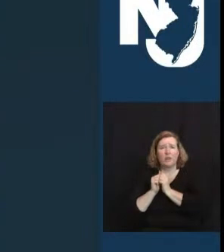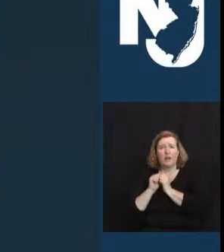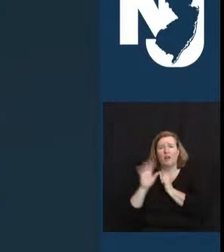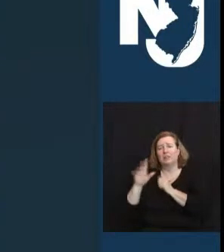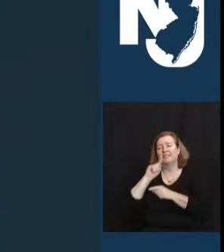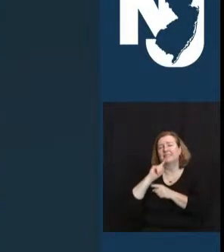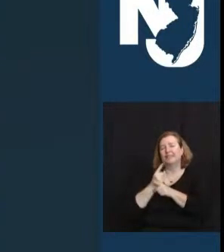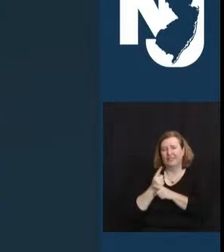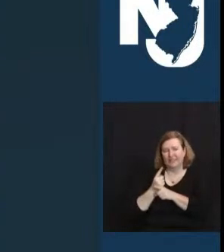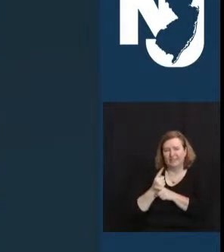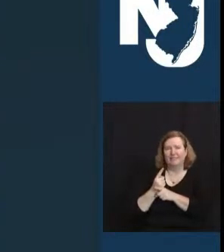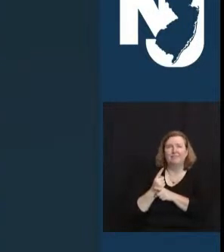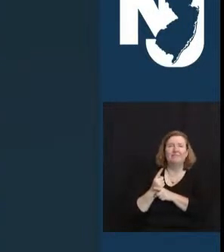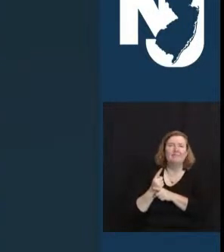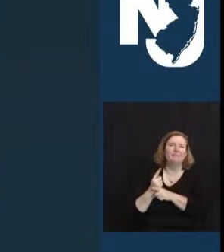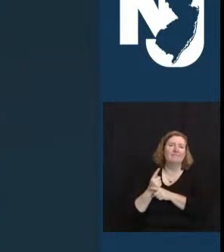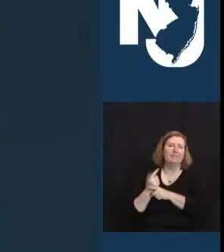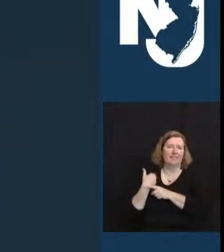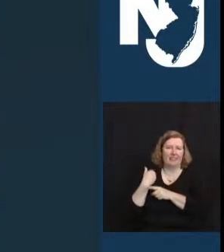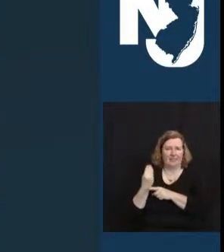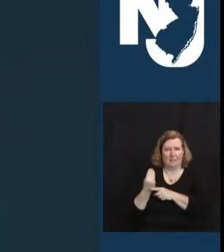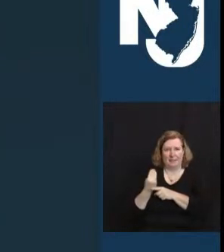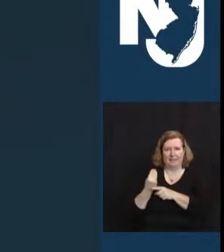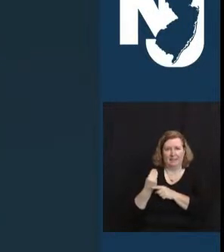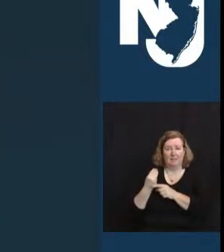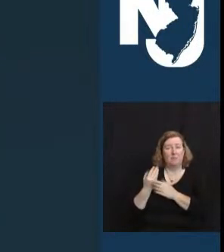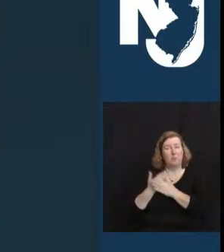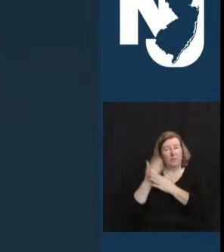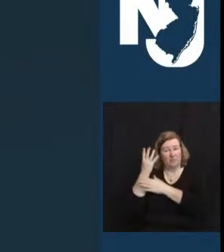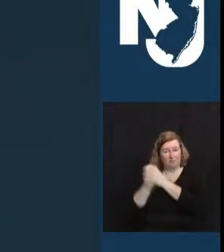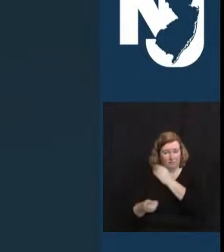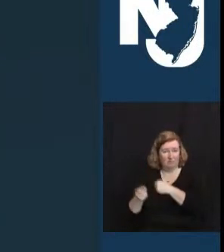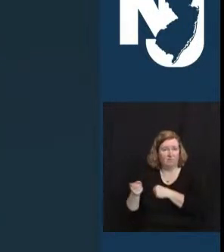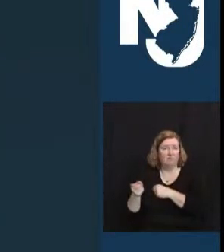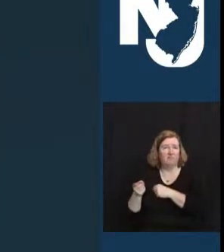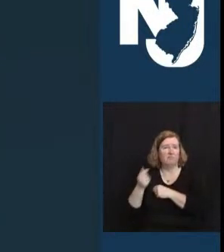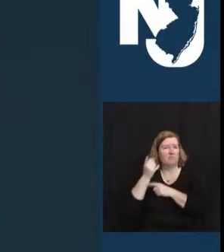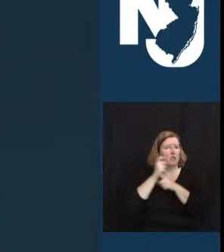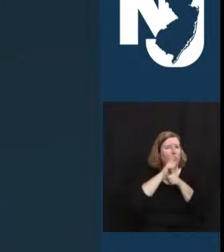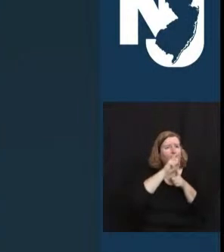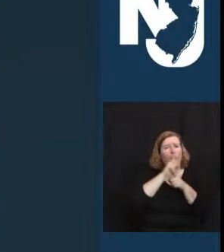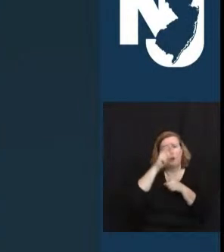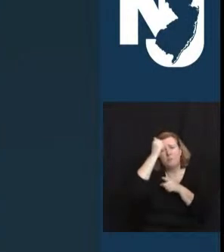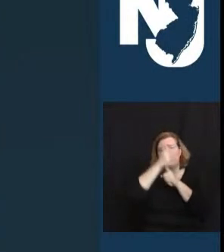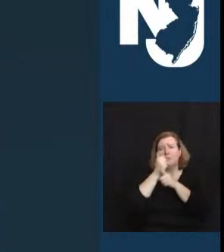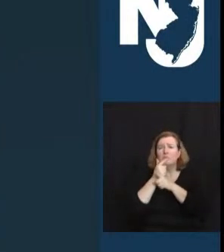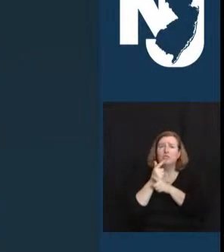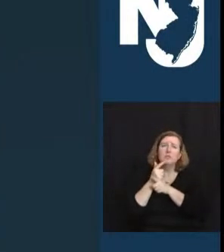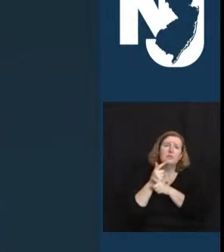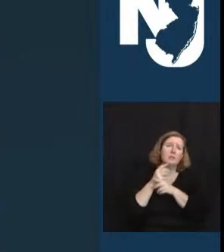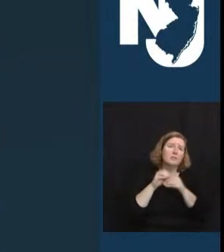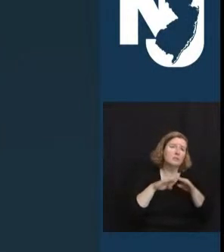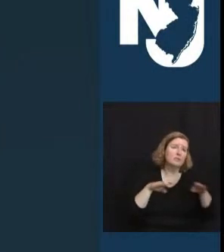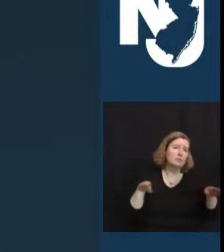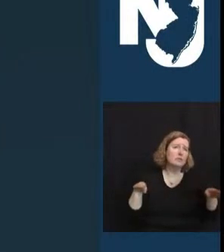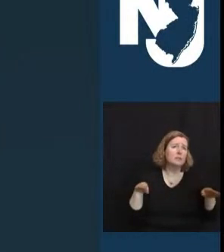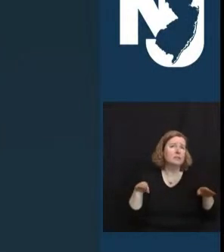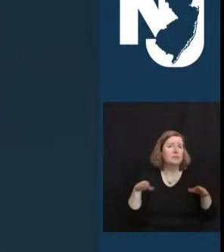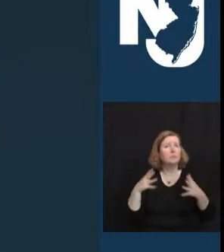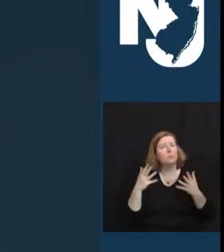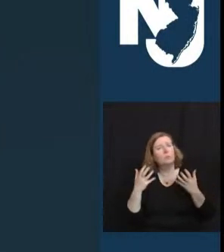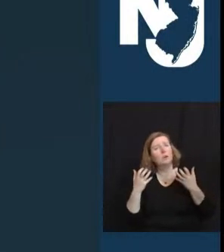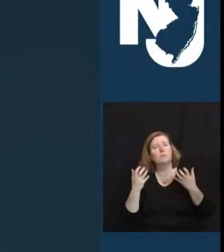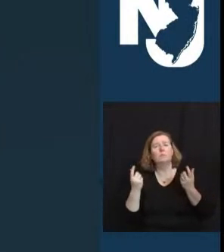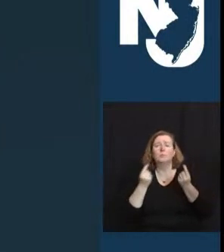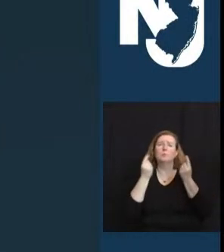Monday. Judy, before she died, talked to her sister and her brothers and their kids about doing something special for